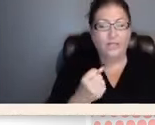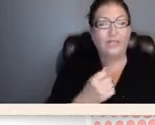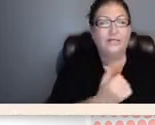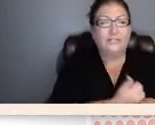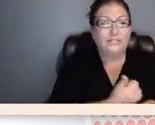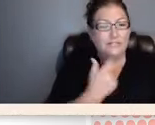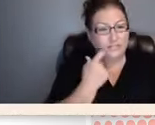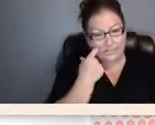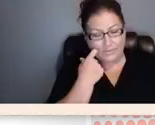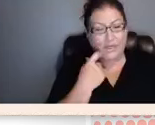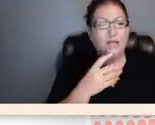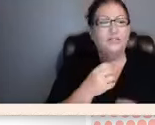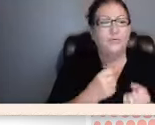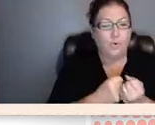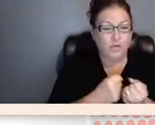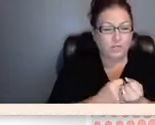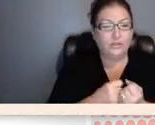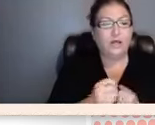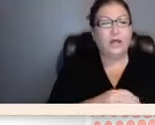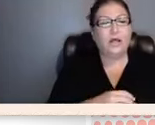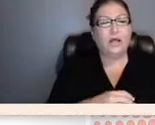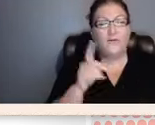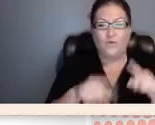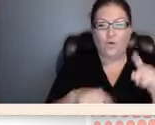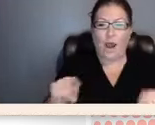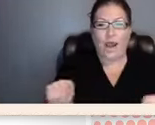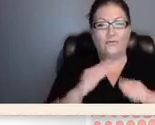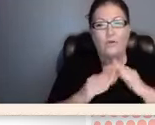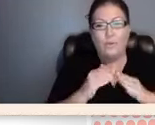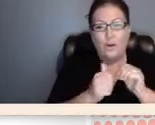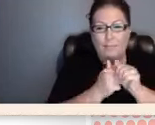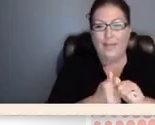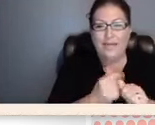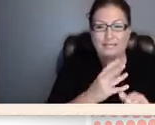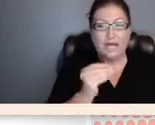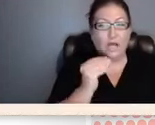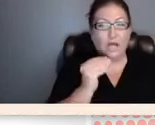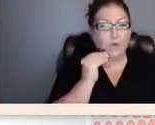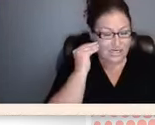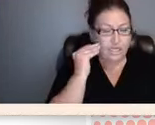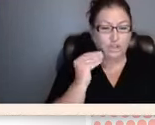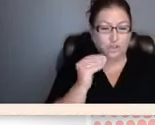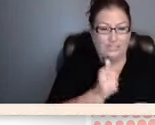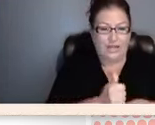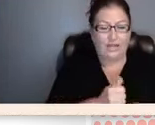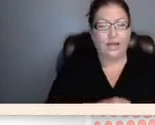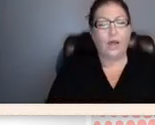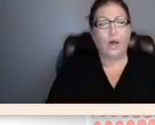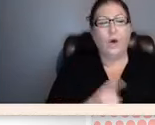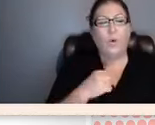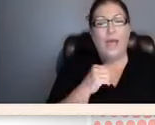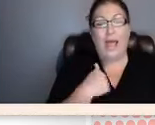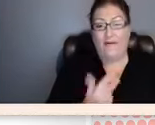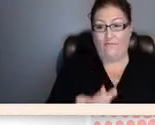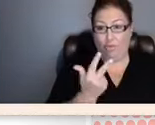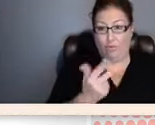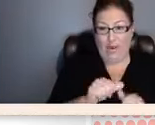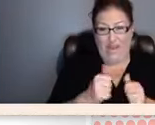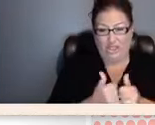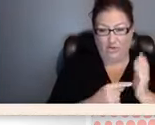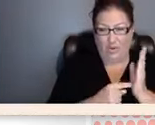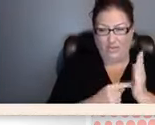supports that are in a variety of community-based and residential settings. And while we just have three agencies represented